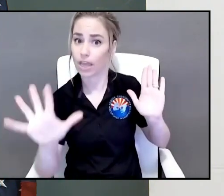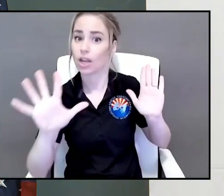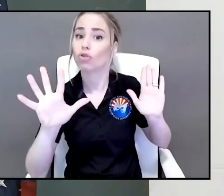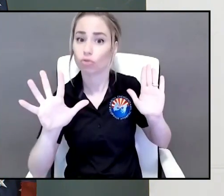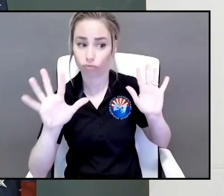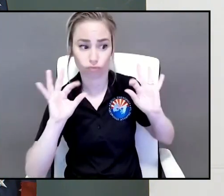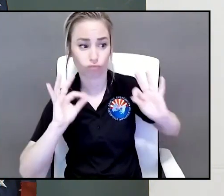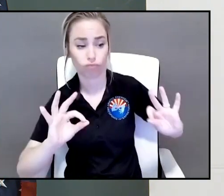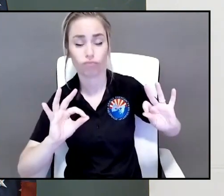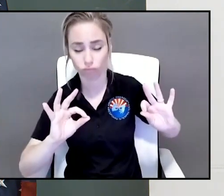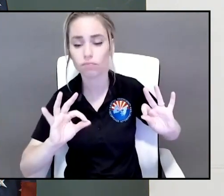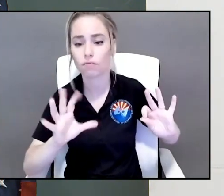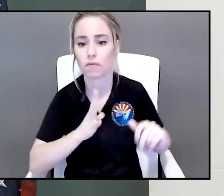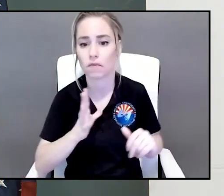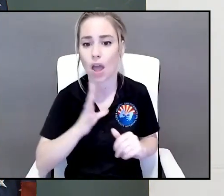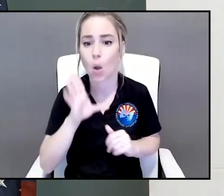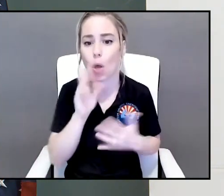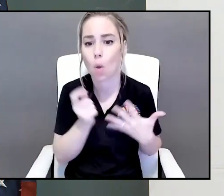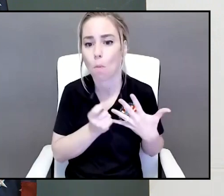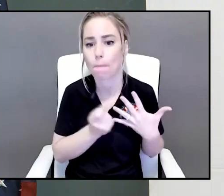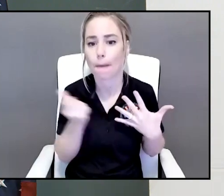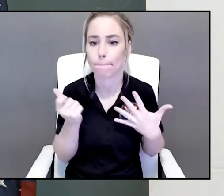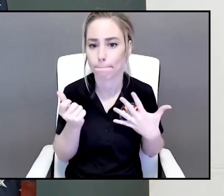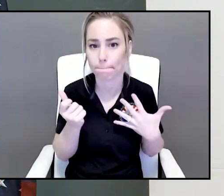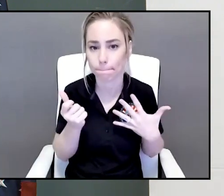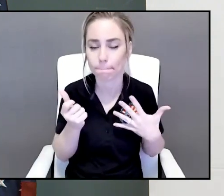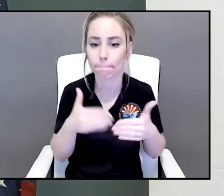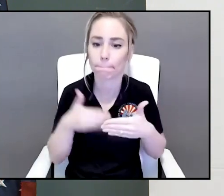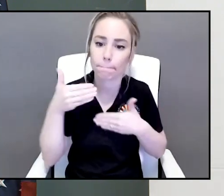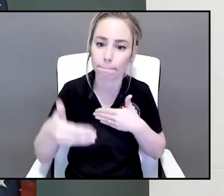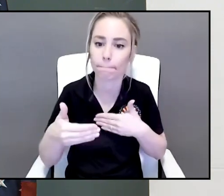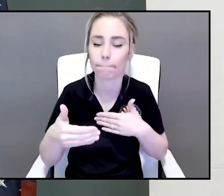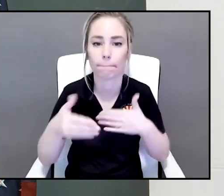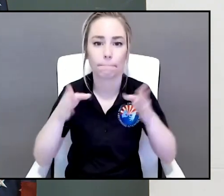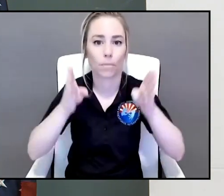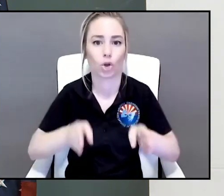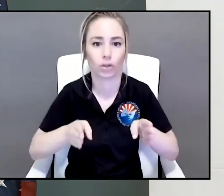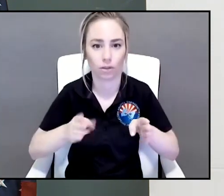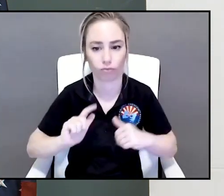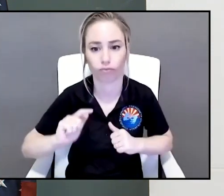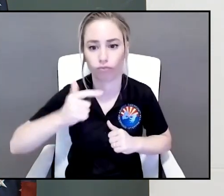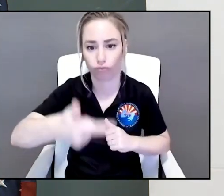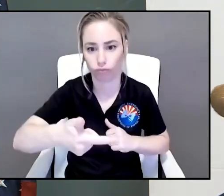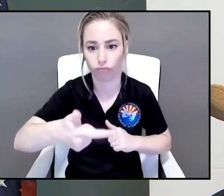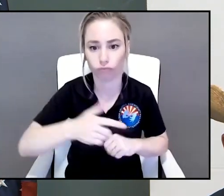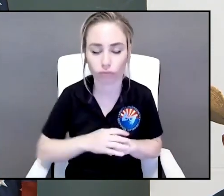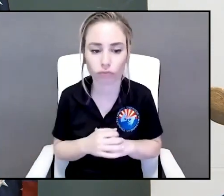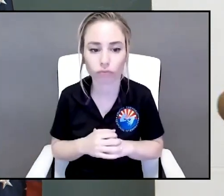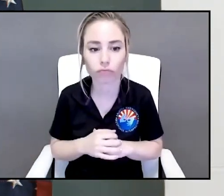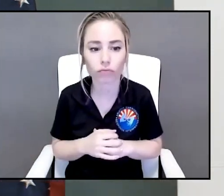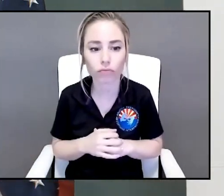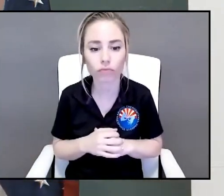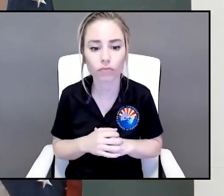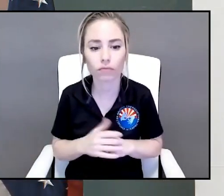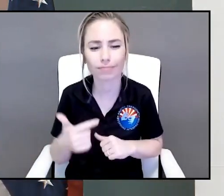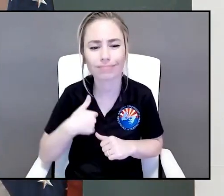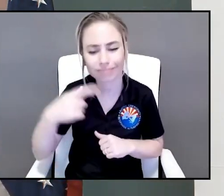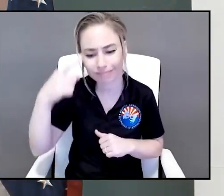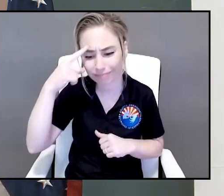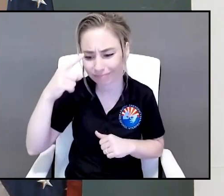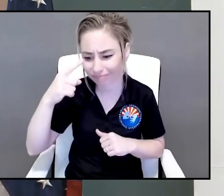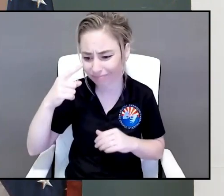then we'll take it off the to-do list and go to the next house. So I think there was 300